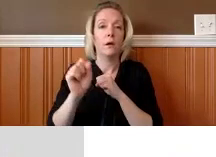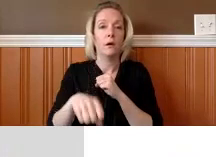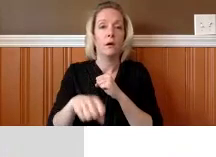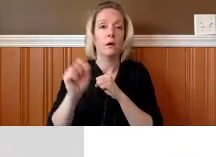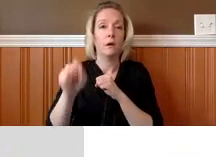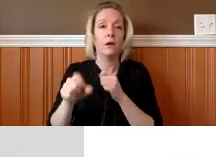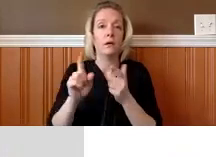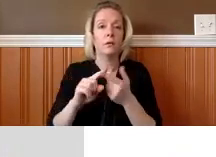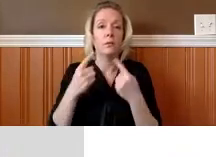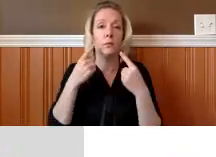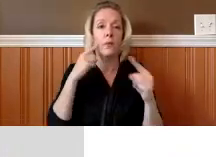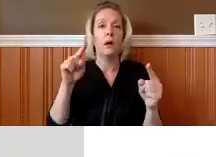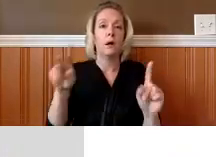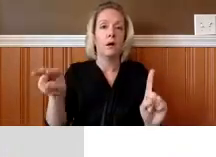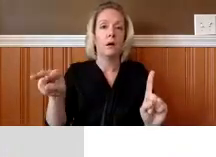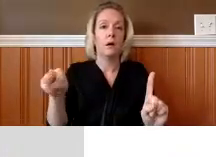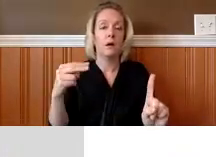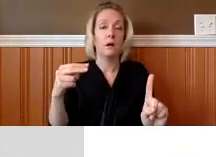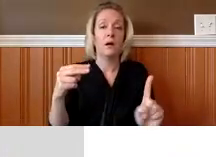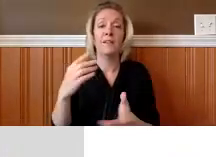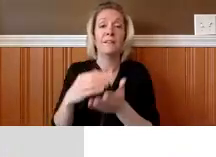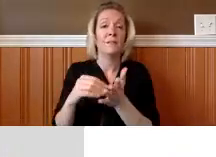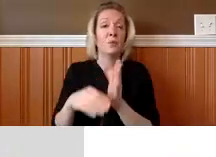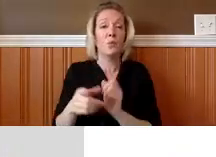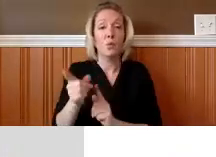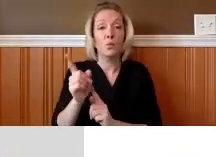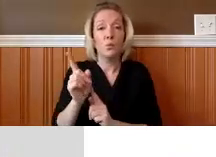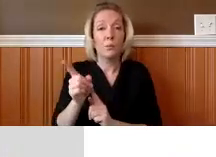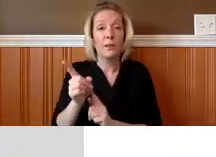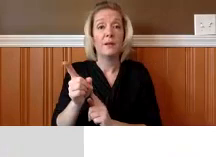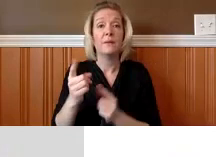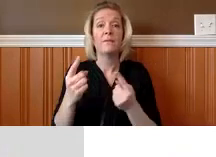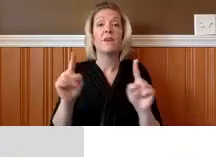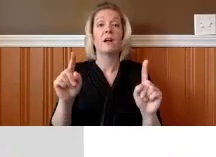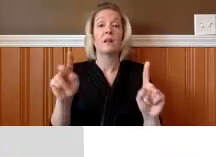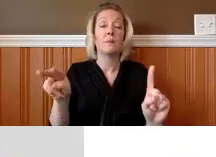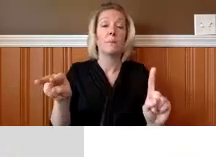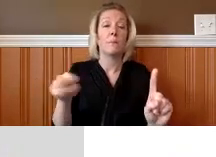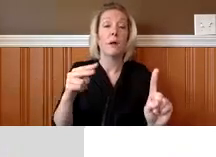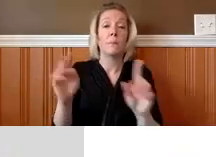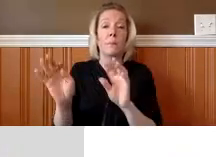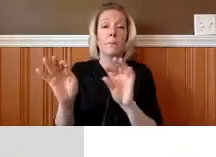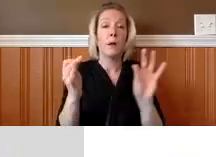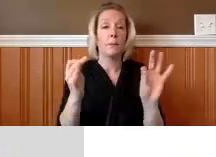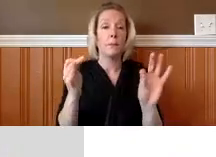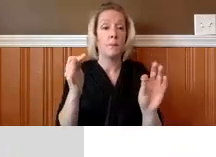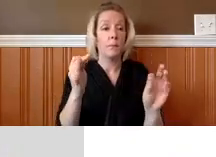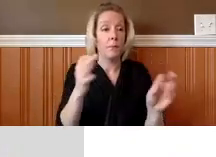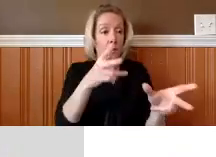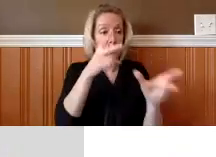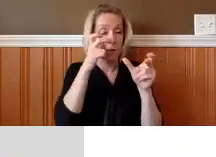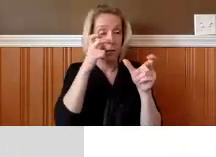I've seen students who've needed a minute or more to really engage their vision to the object I'm showing